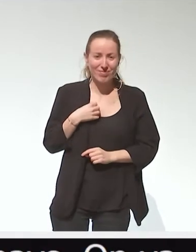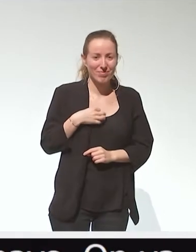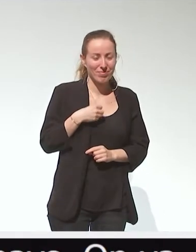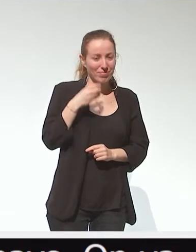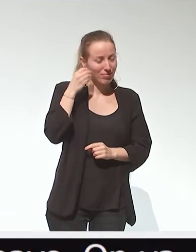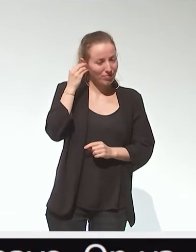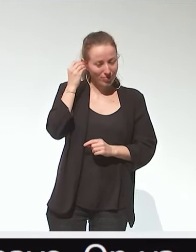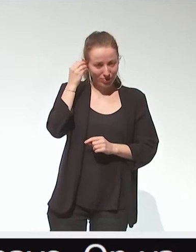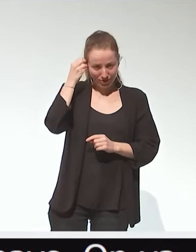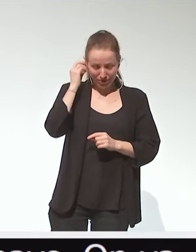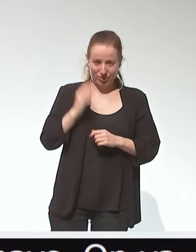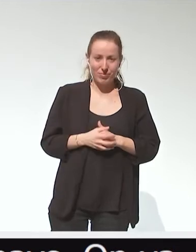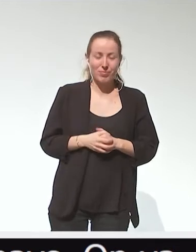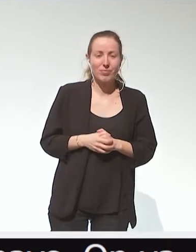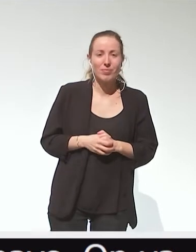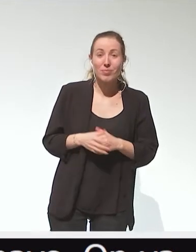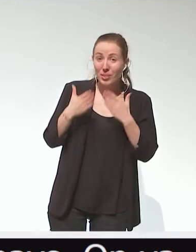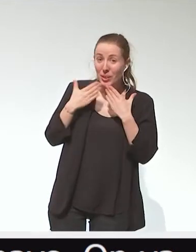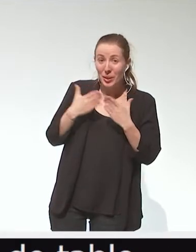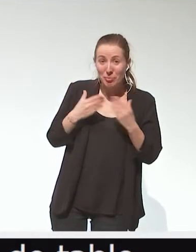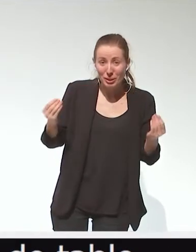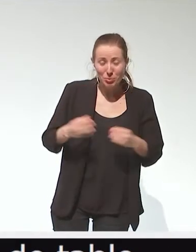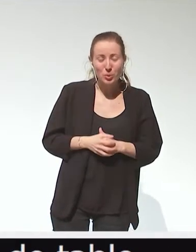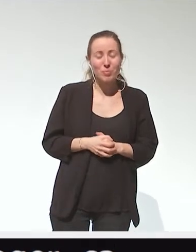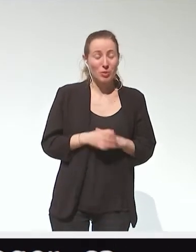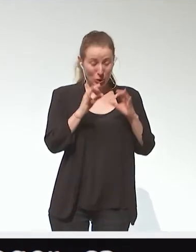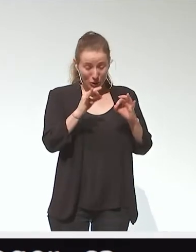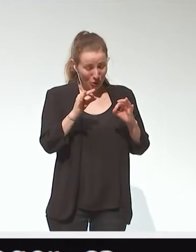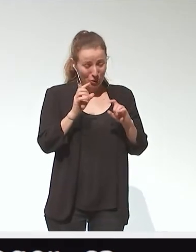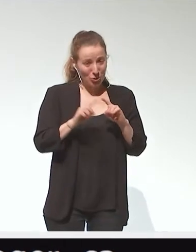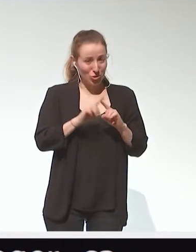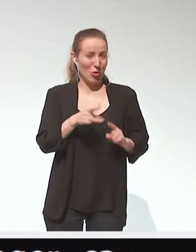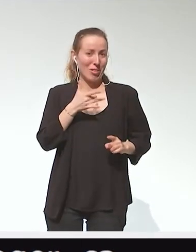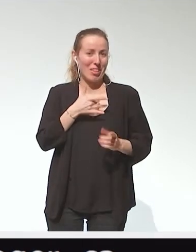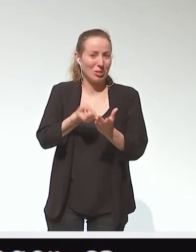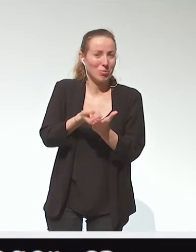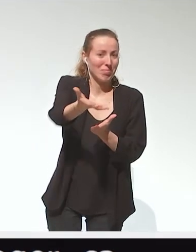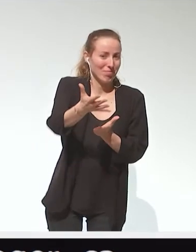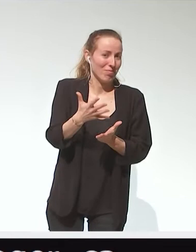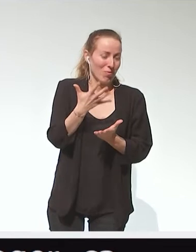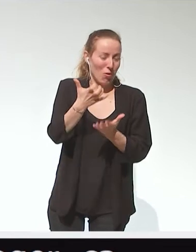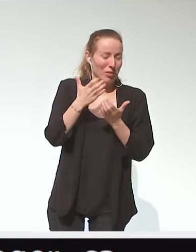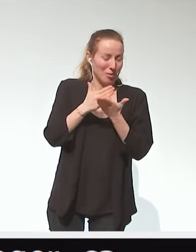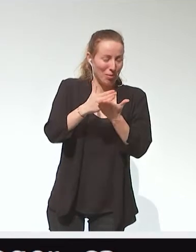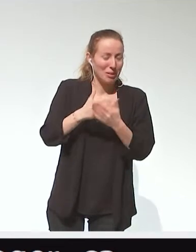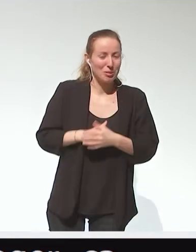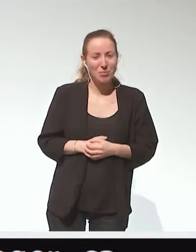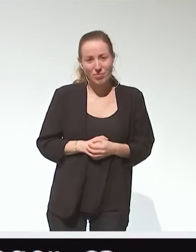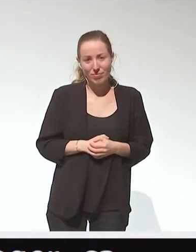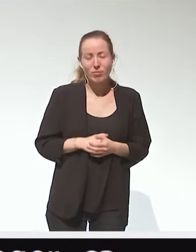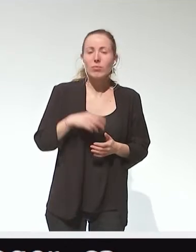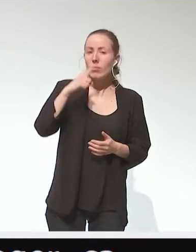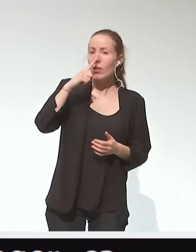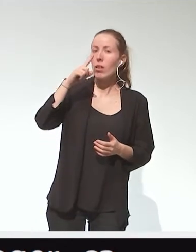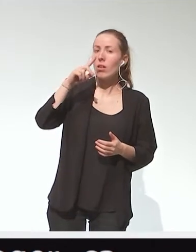us. Thank you very much. Absolutely. I suppose really the most important thing is to have a good foundation. And that's where